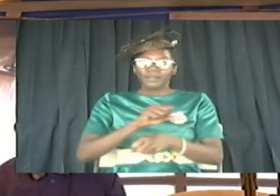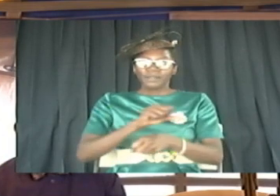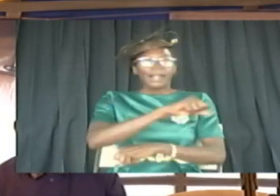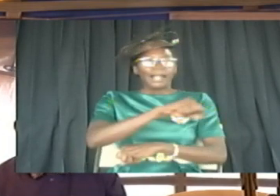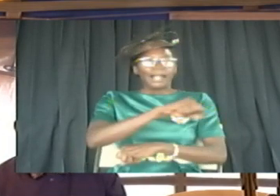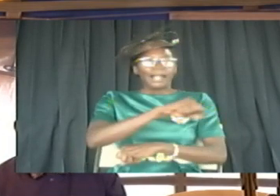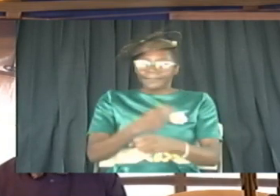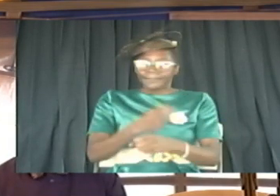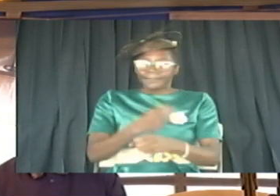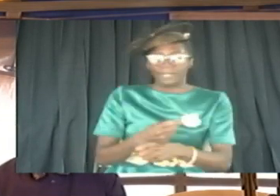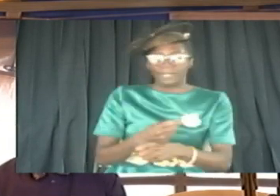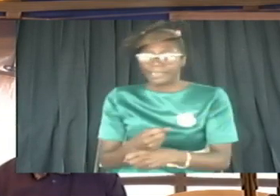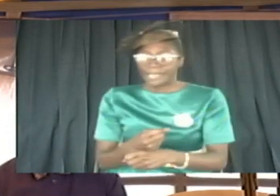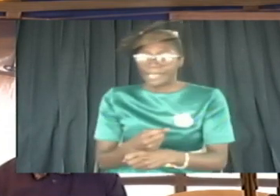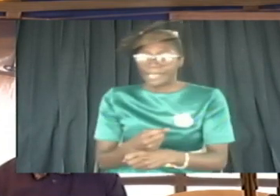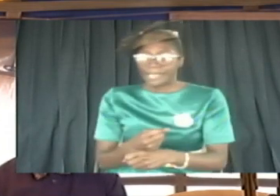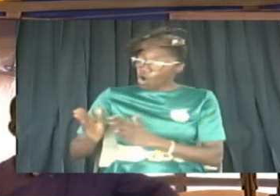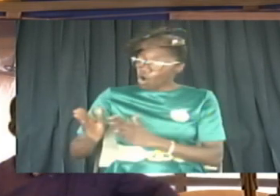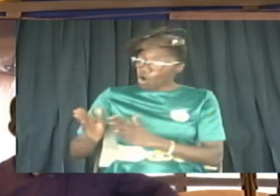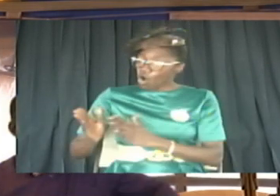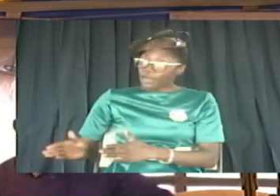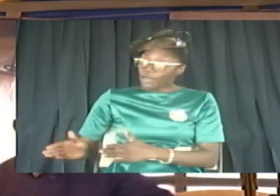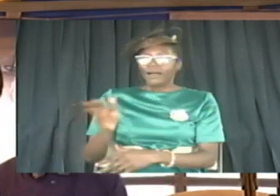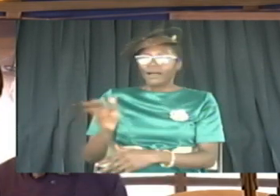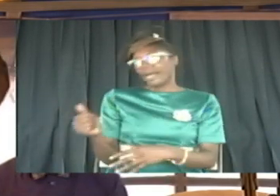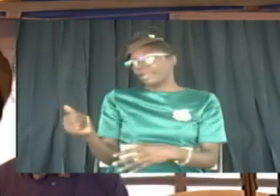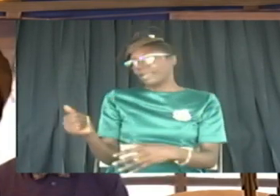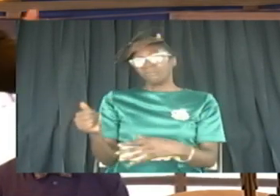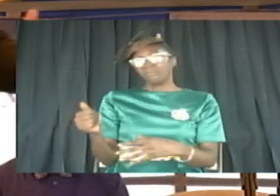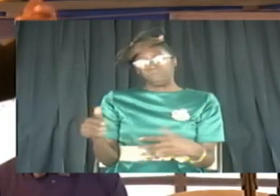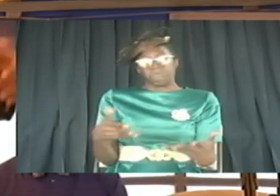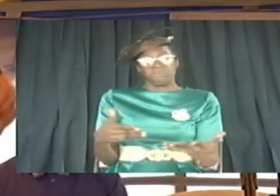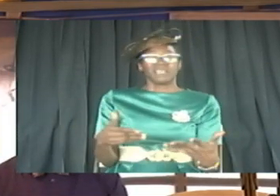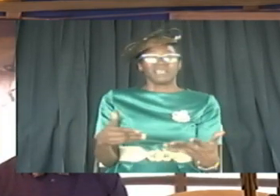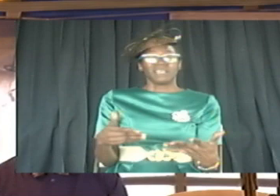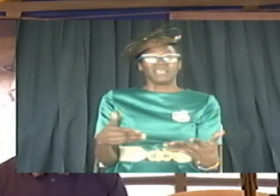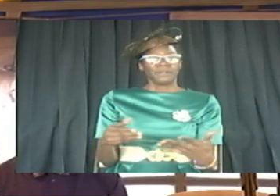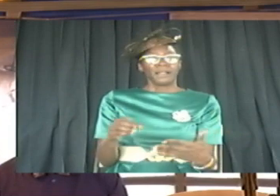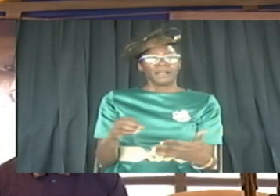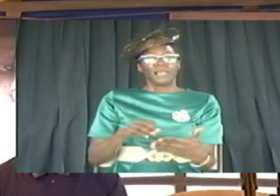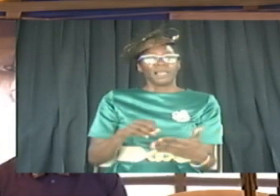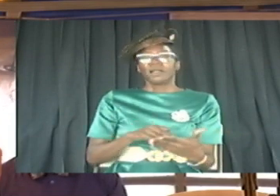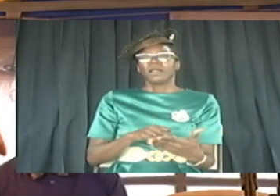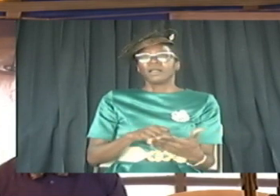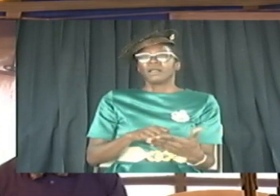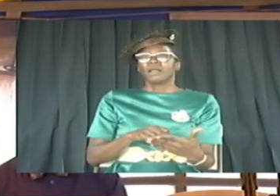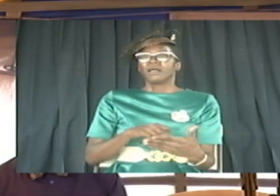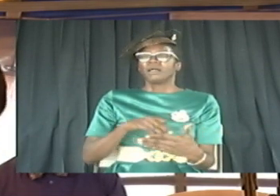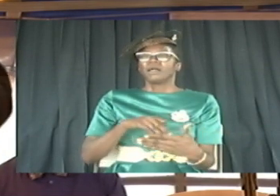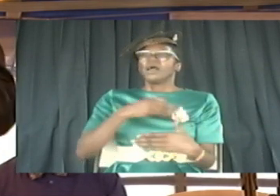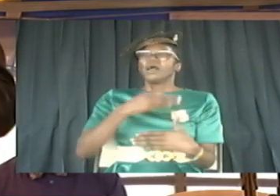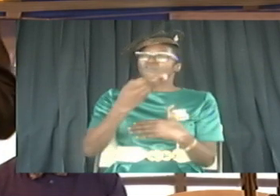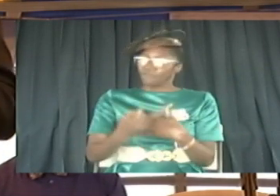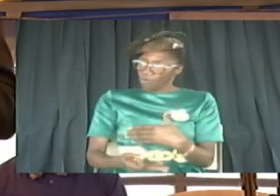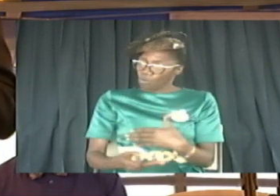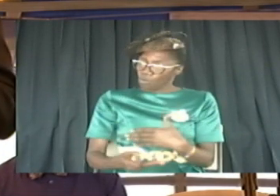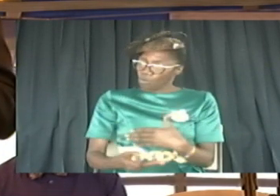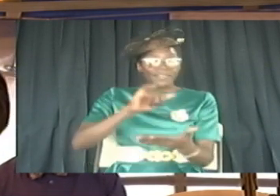order, and he would normally flow in the established